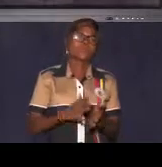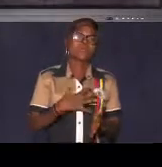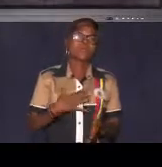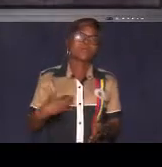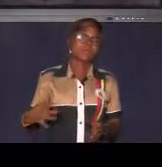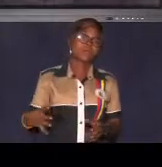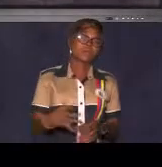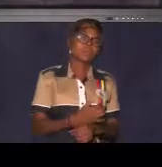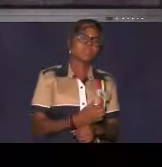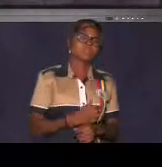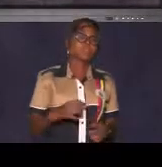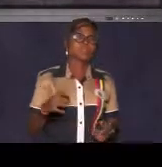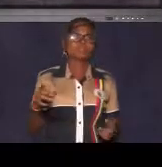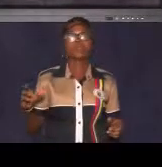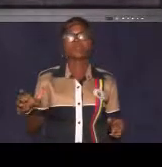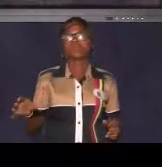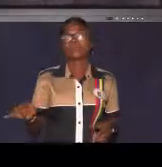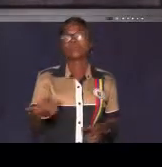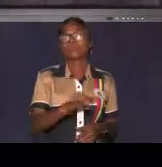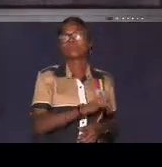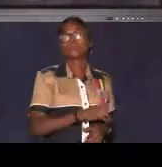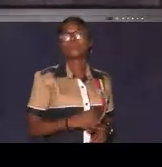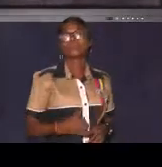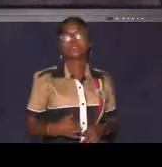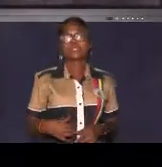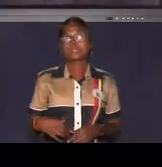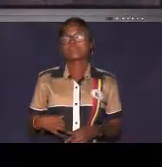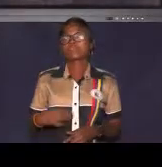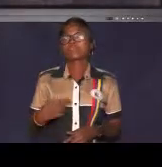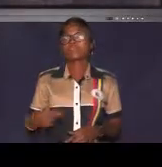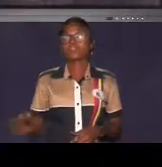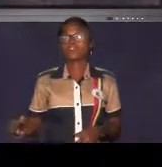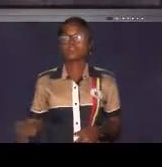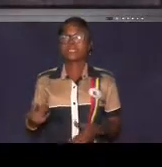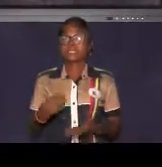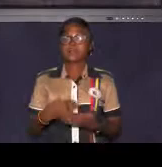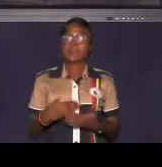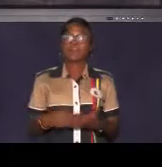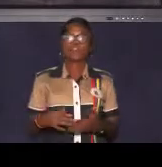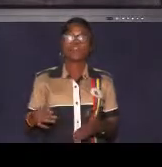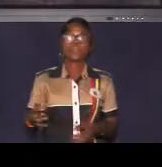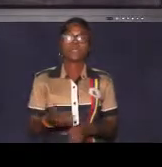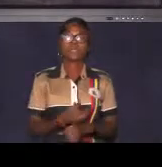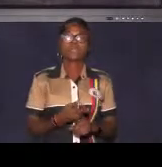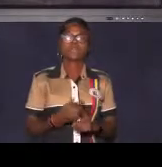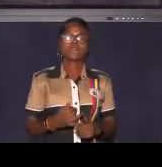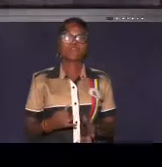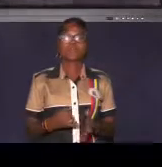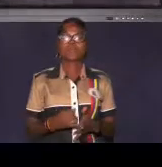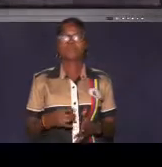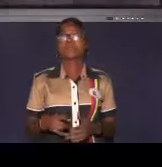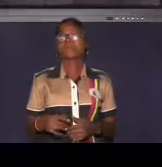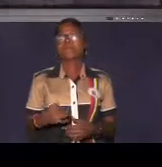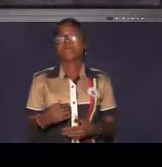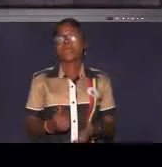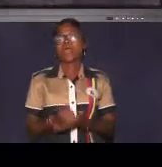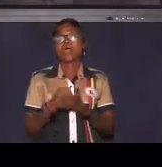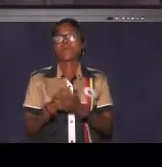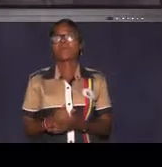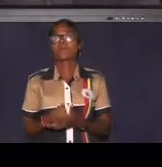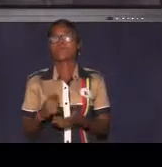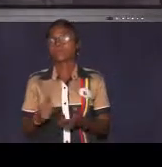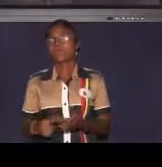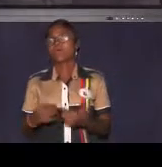and getting those mineral resources and the money we get from it will help us to have a better living condition and